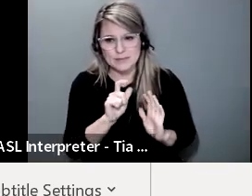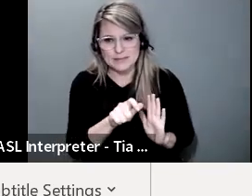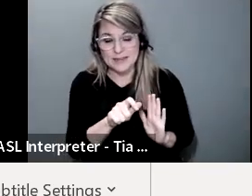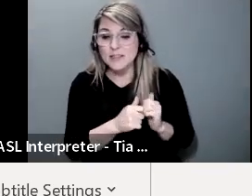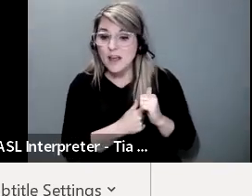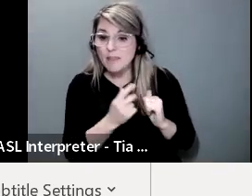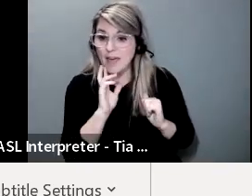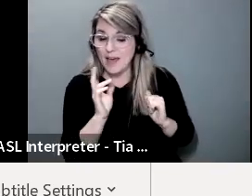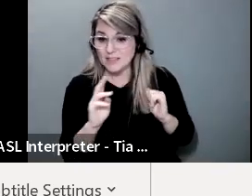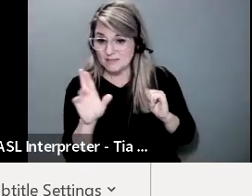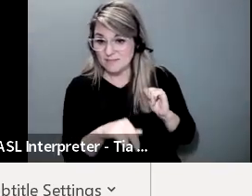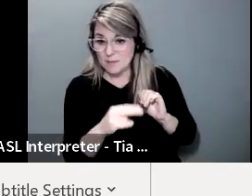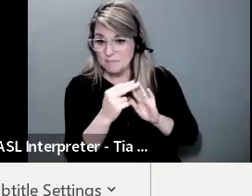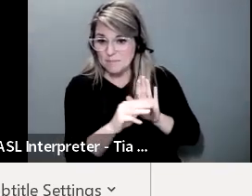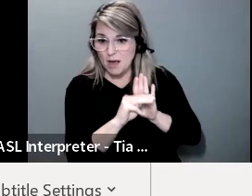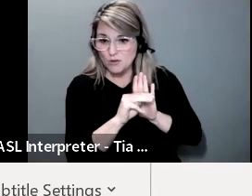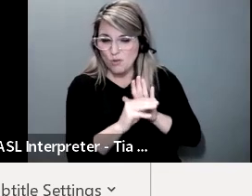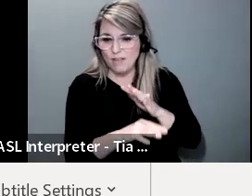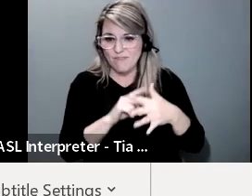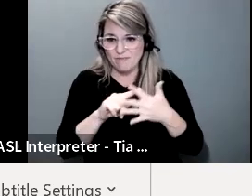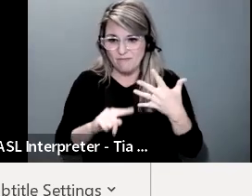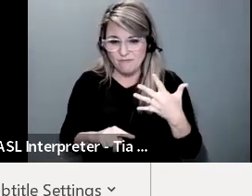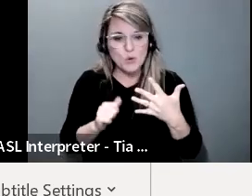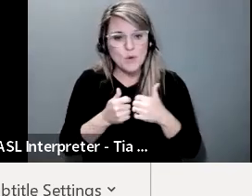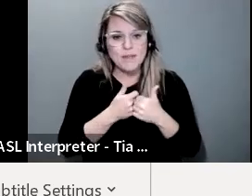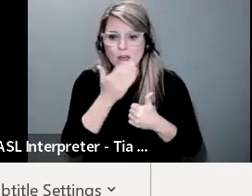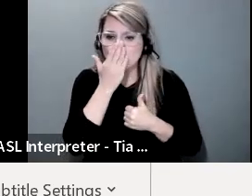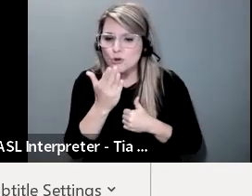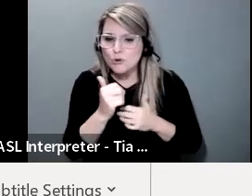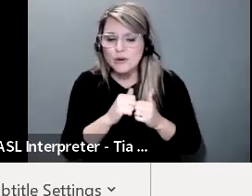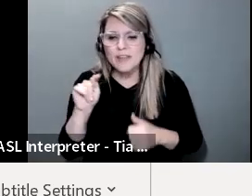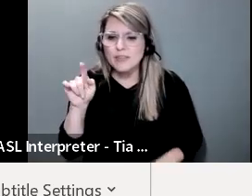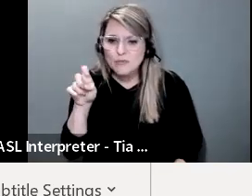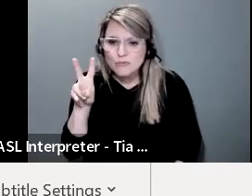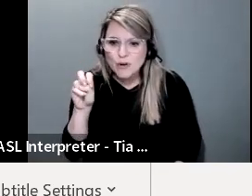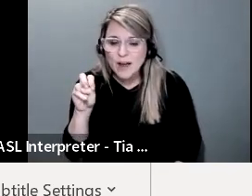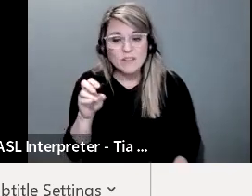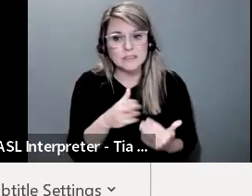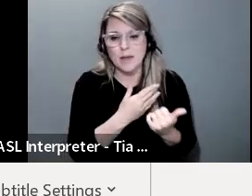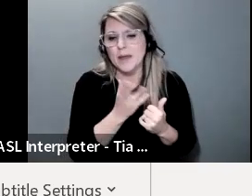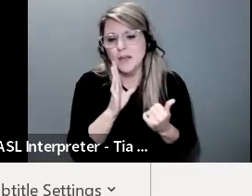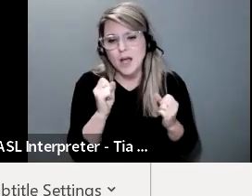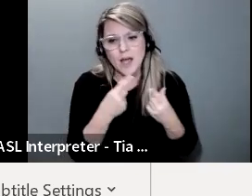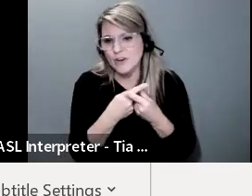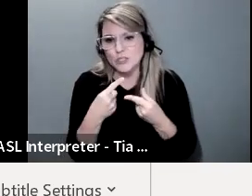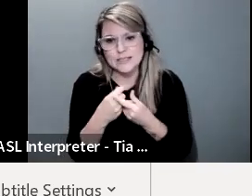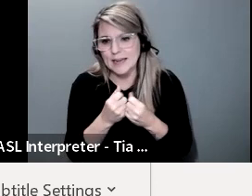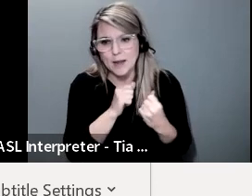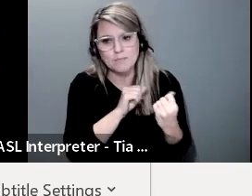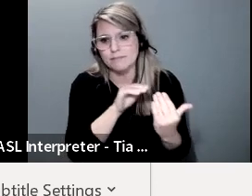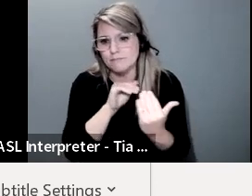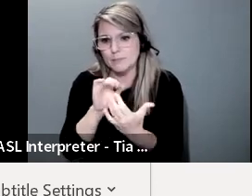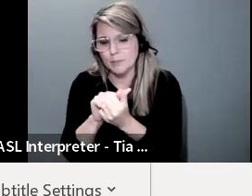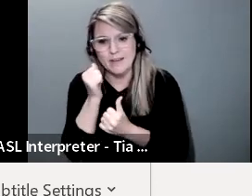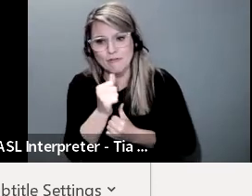protective factors help youth thrive even in the face of risk and adversity. And there's tons of other